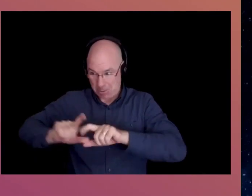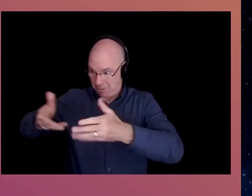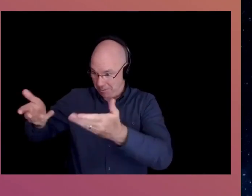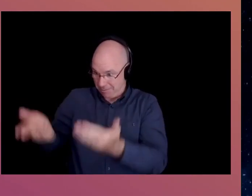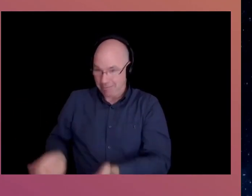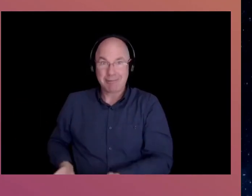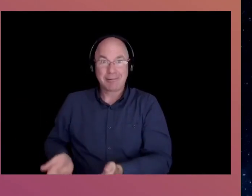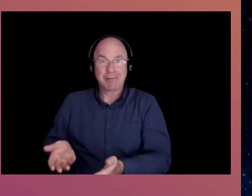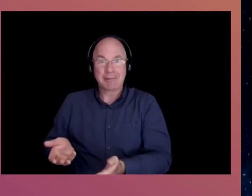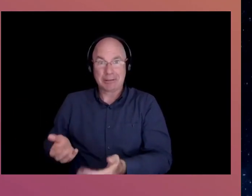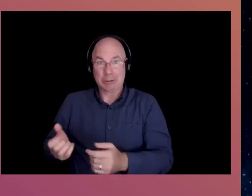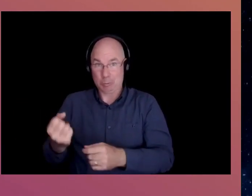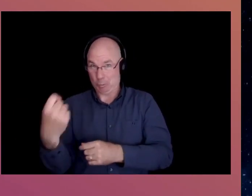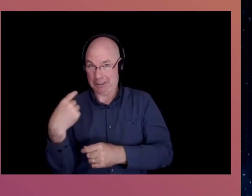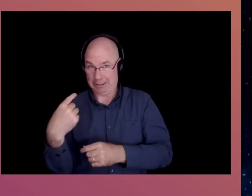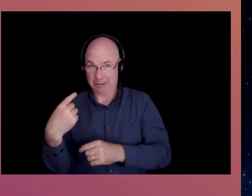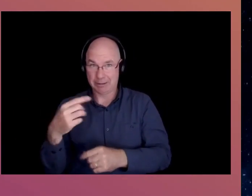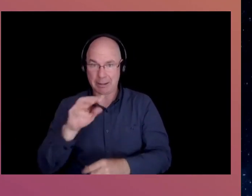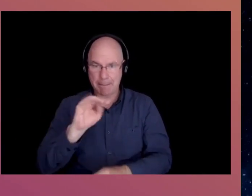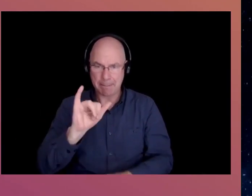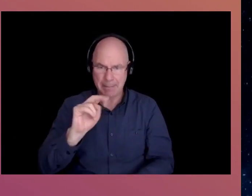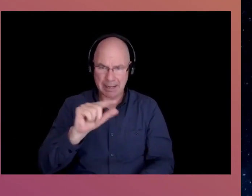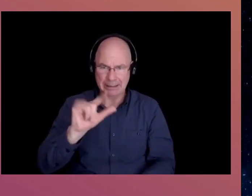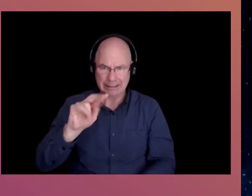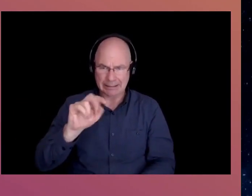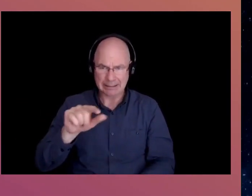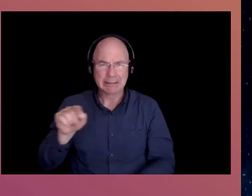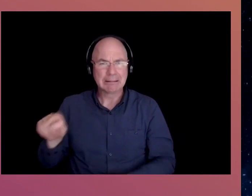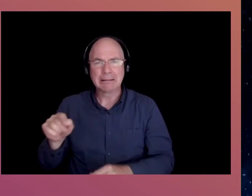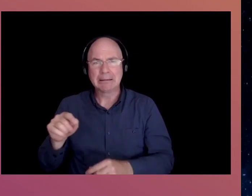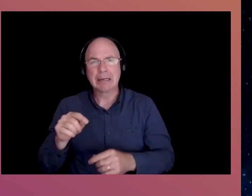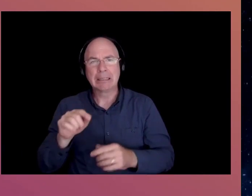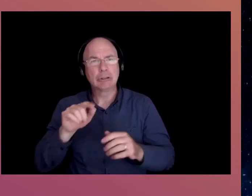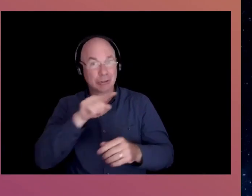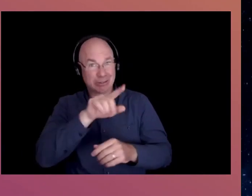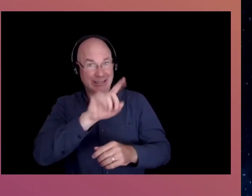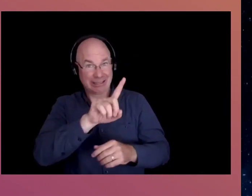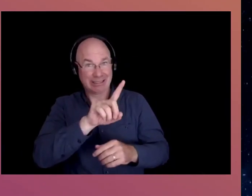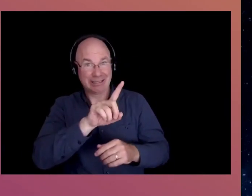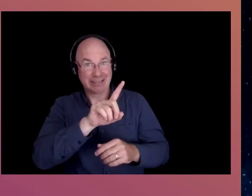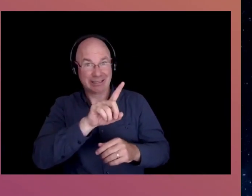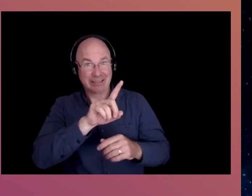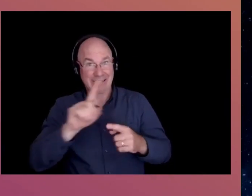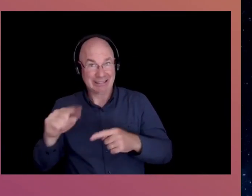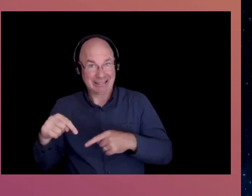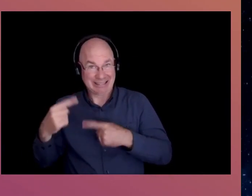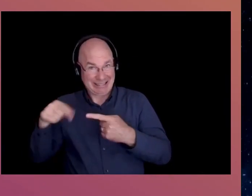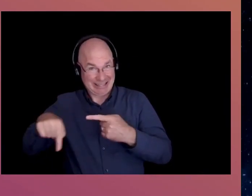one question is from Mingming Fan. What are some of the biggest challenges you encountered